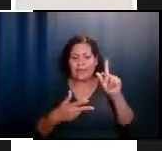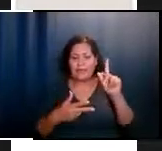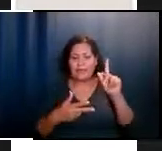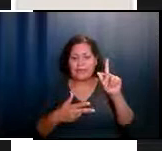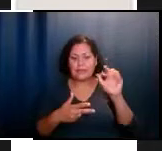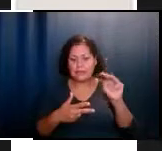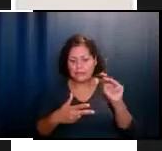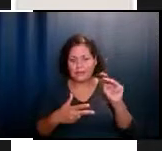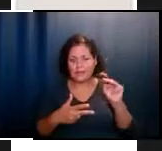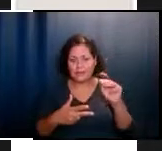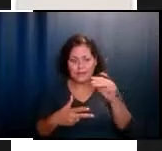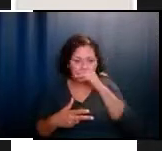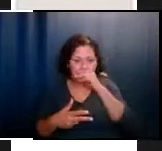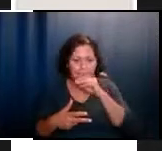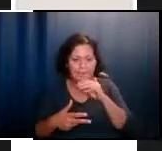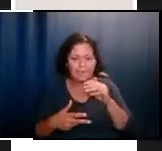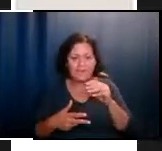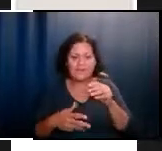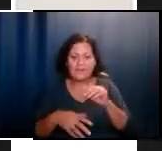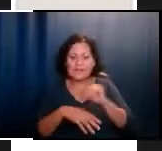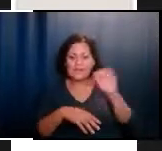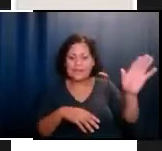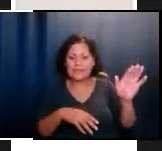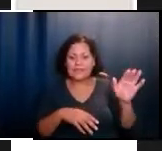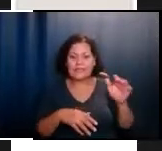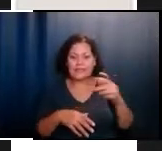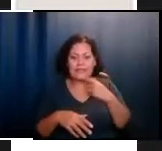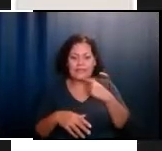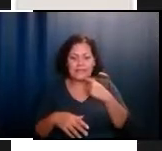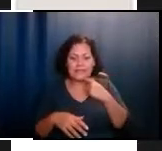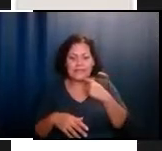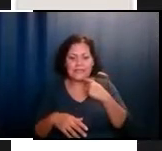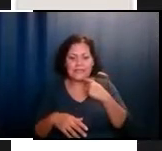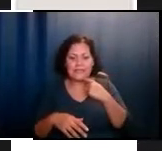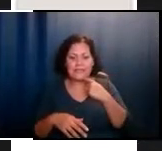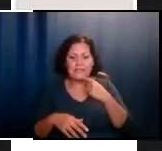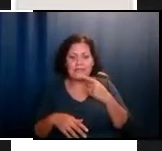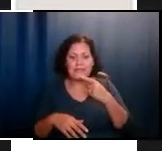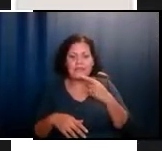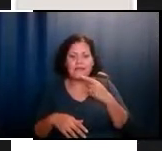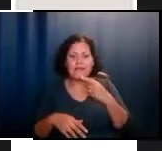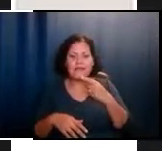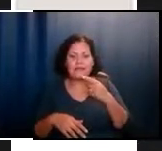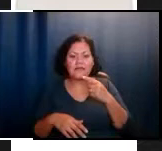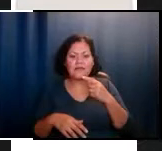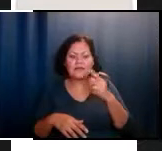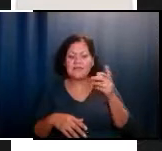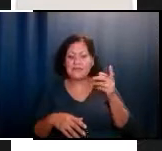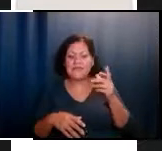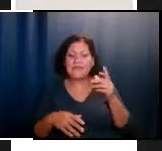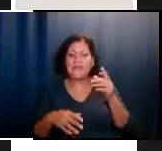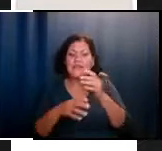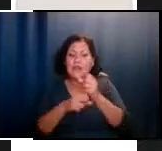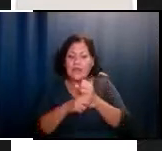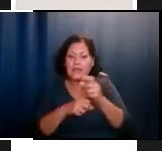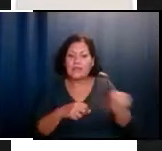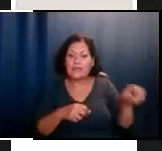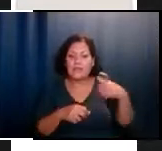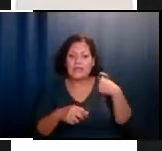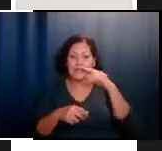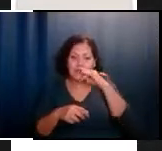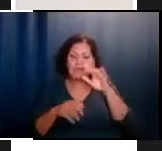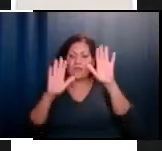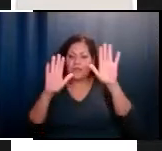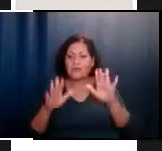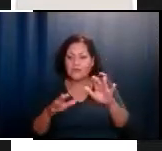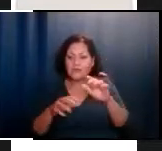free in San Antonio and said, just go get great young kids some great jobs. And I say